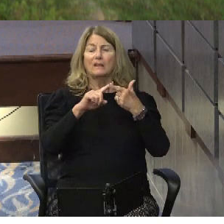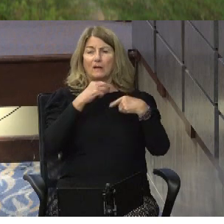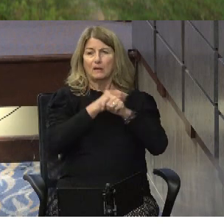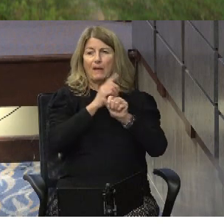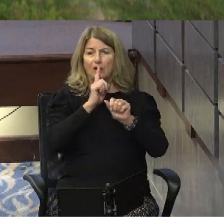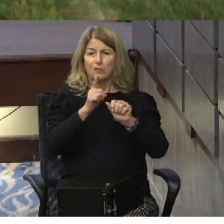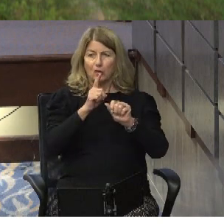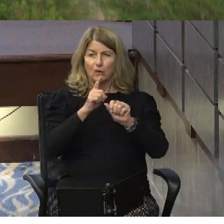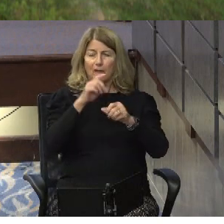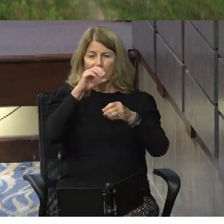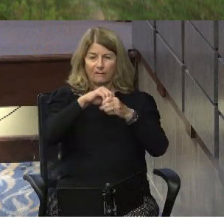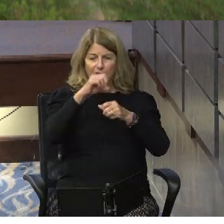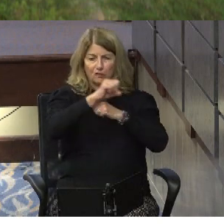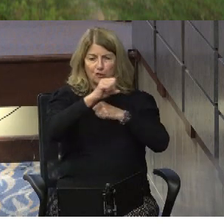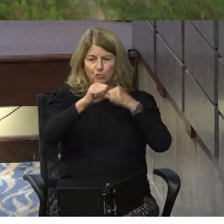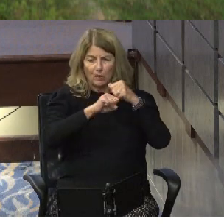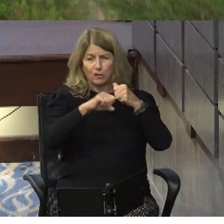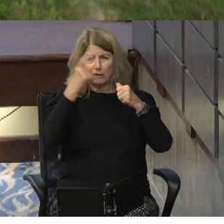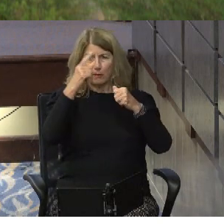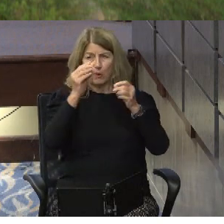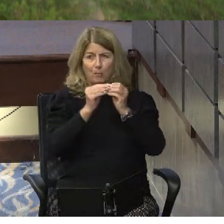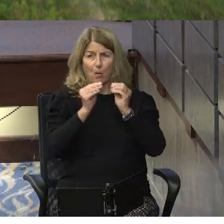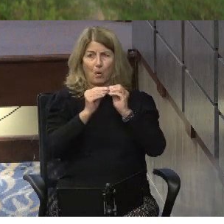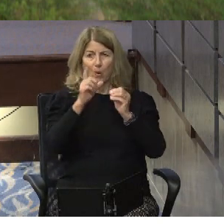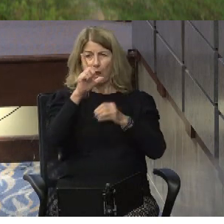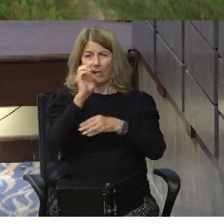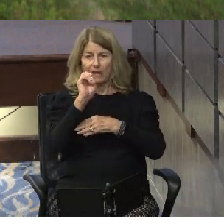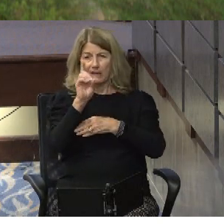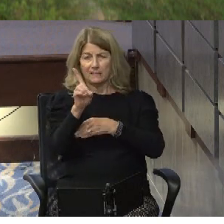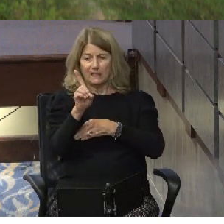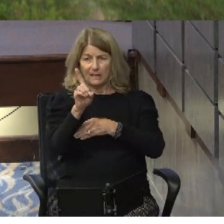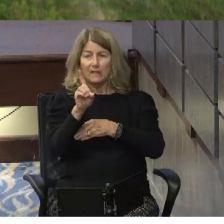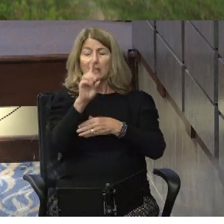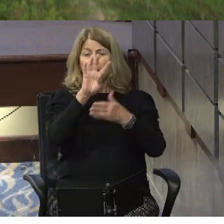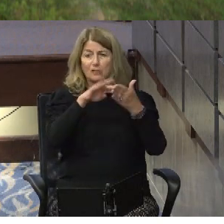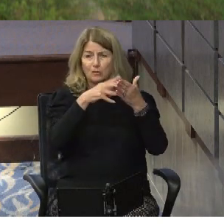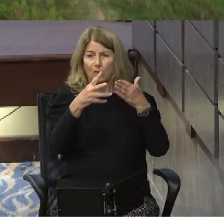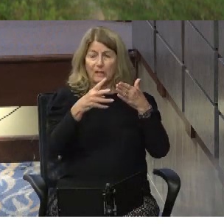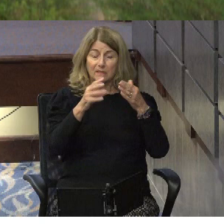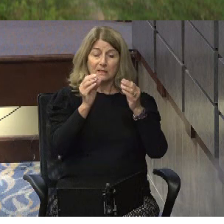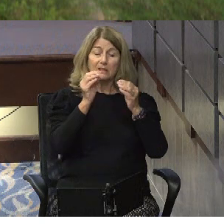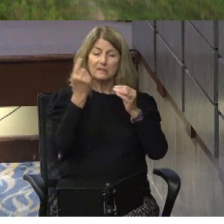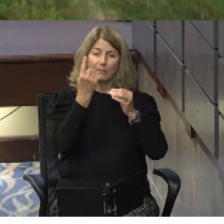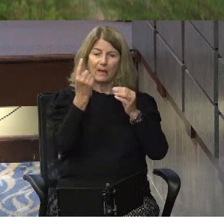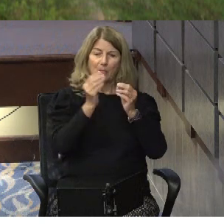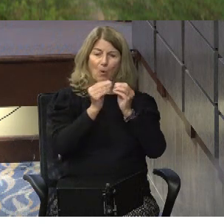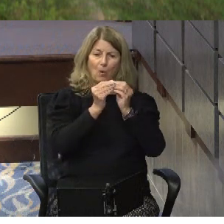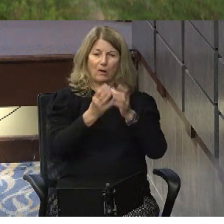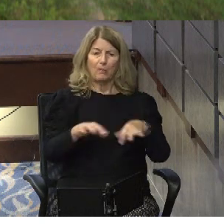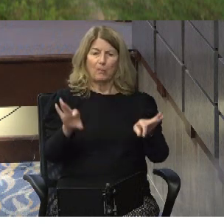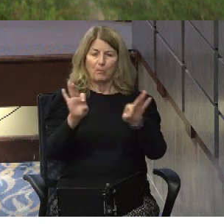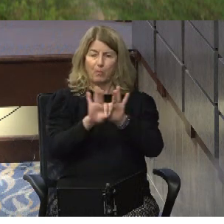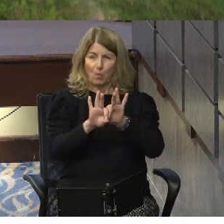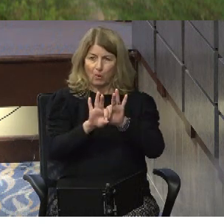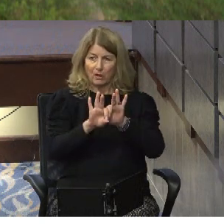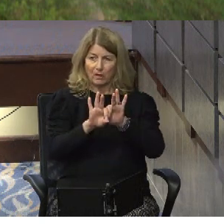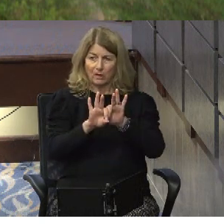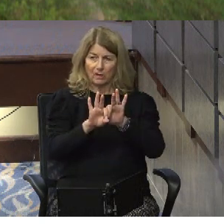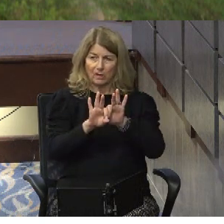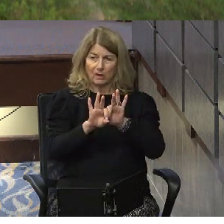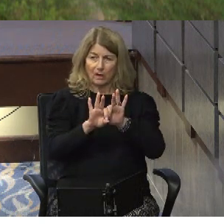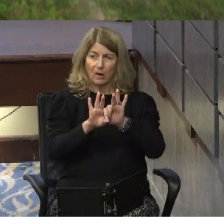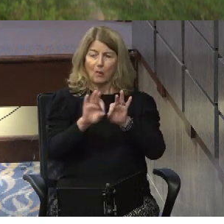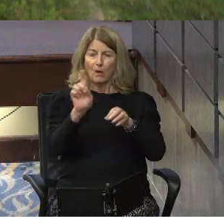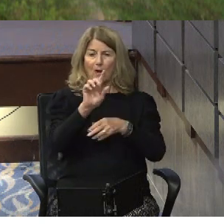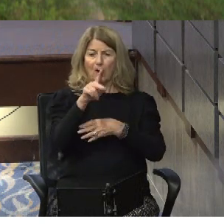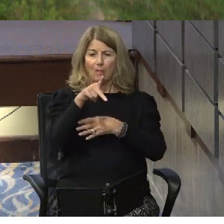infrastructure for more LED screens is something that's going to be important. I think that at some point, to the extent the plaza could